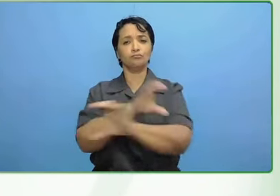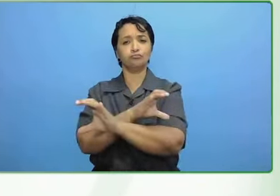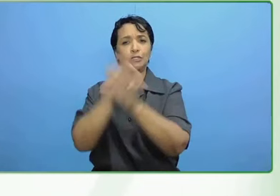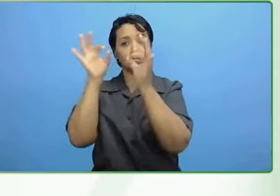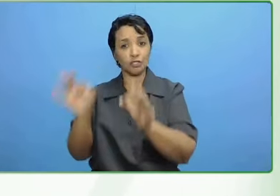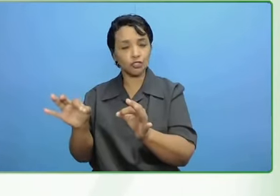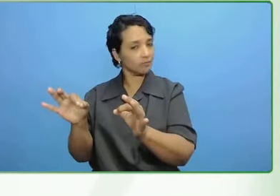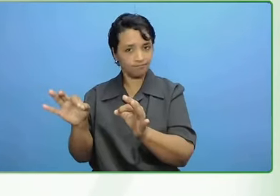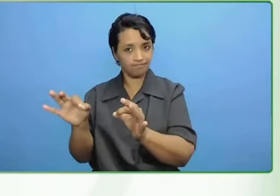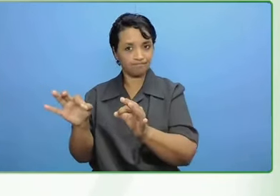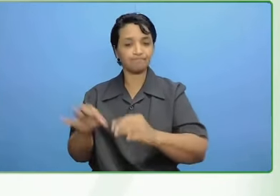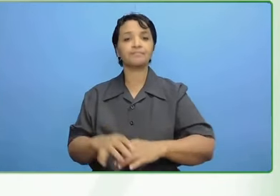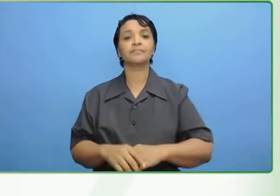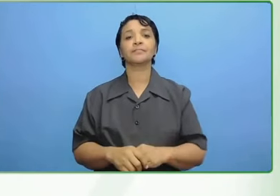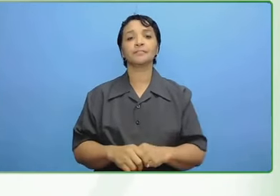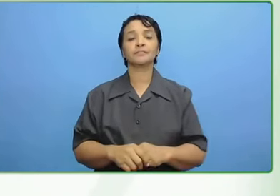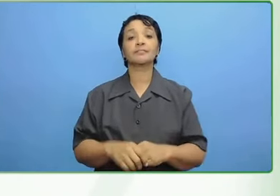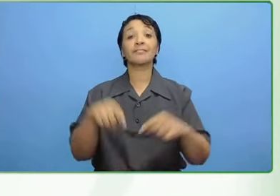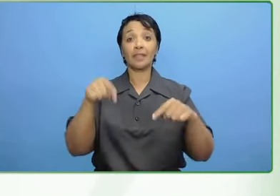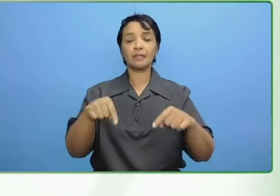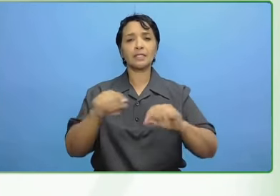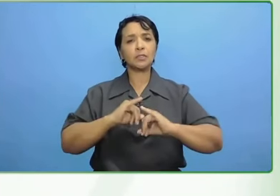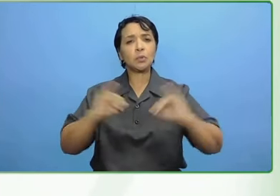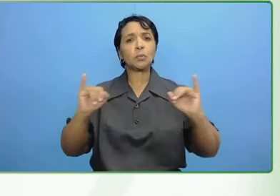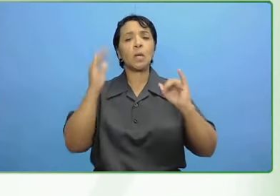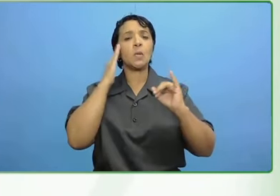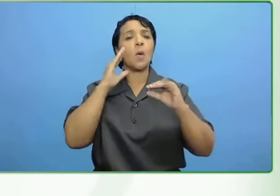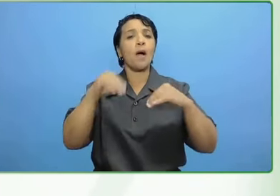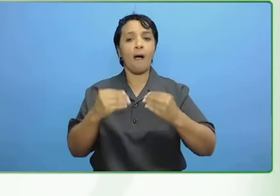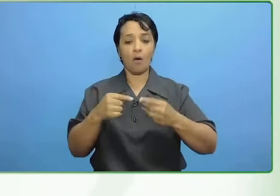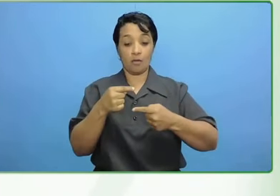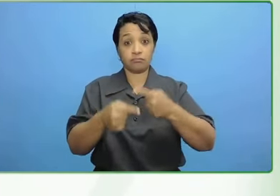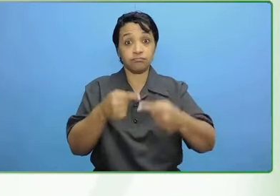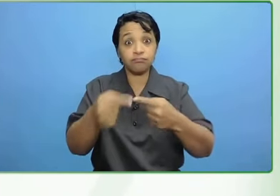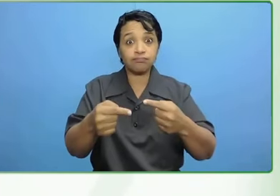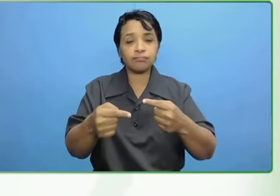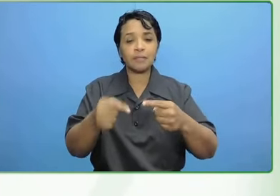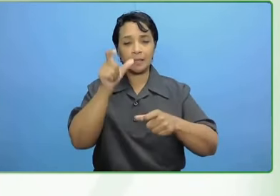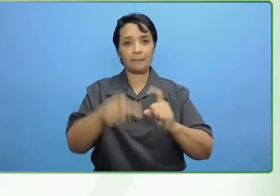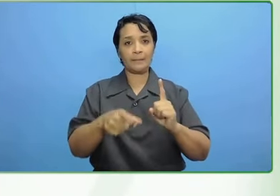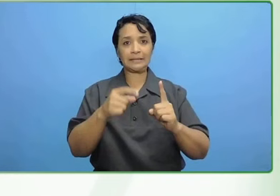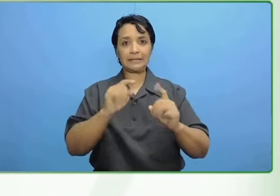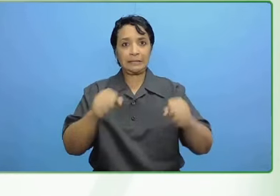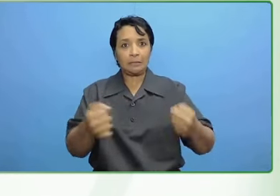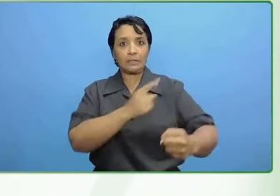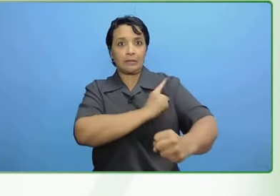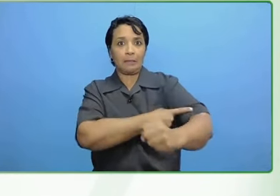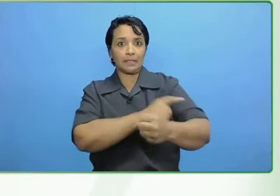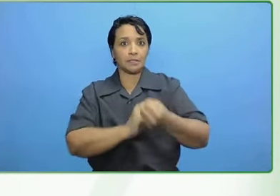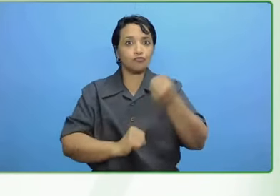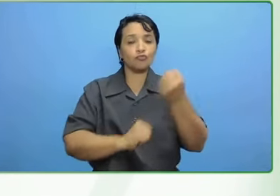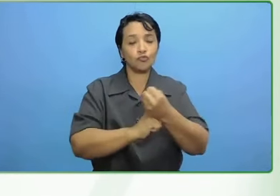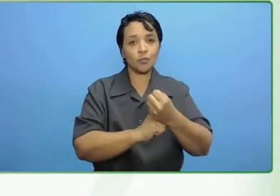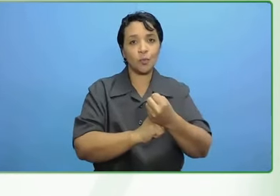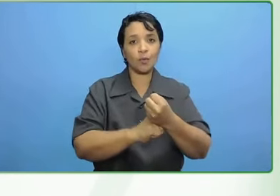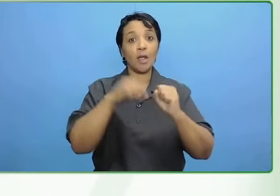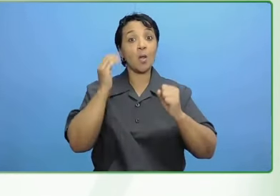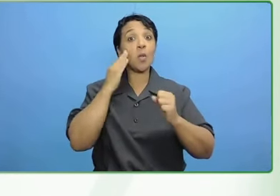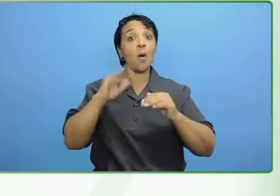is considered necessary to safeguard the interests of a person lacking capacity and their assets where